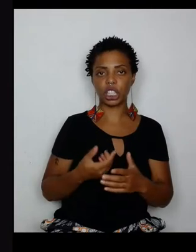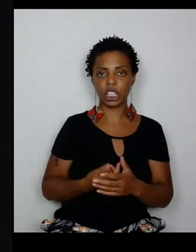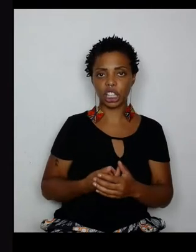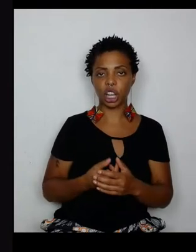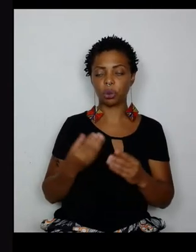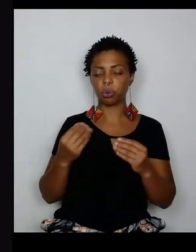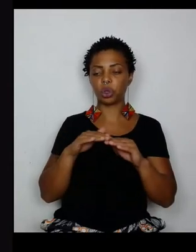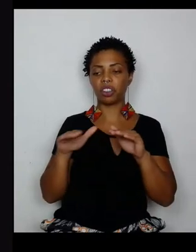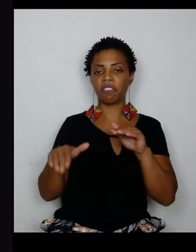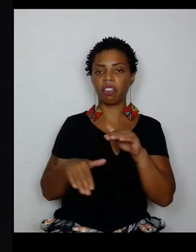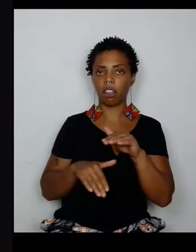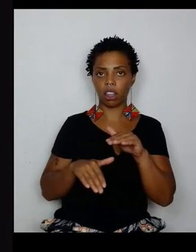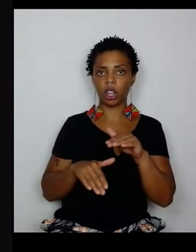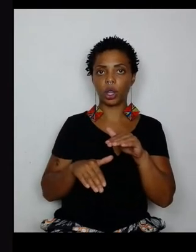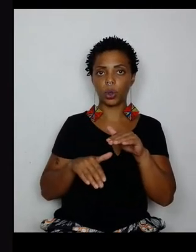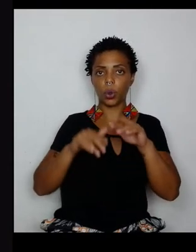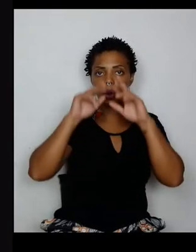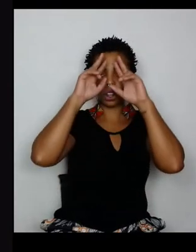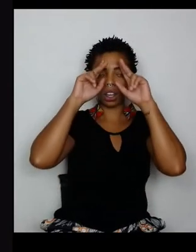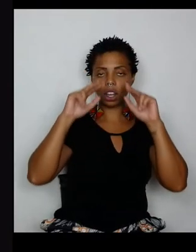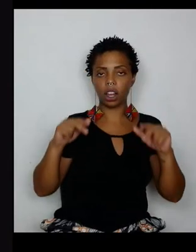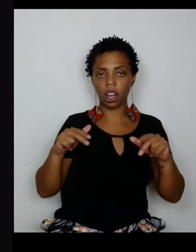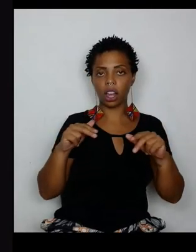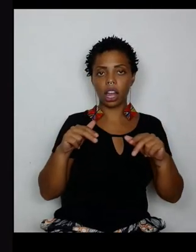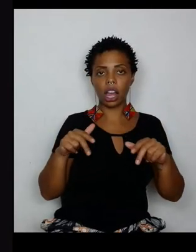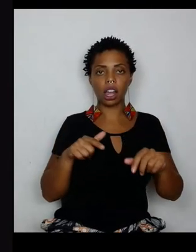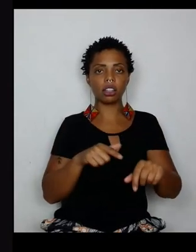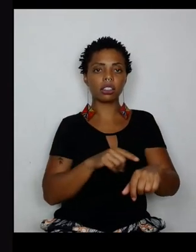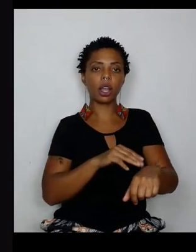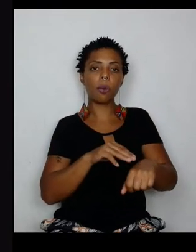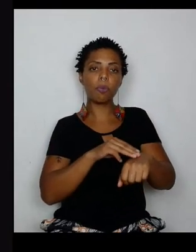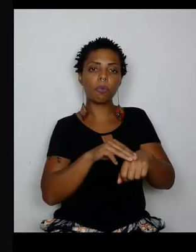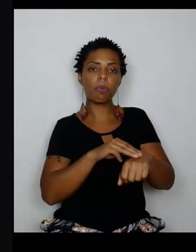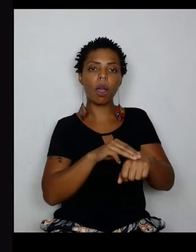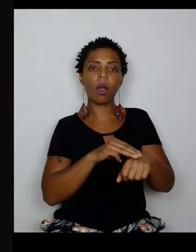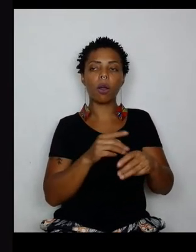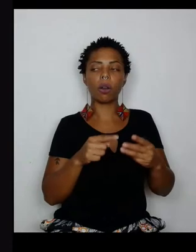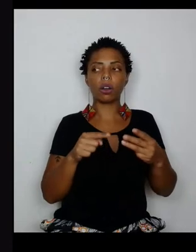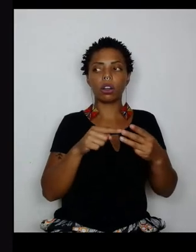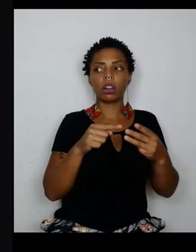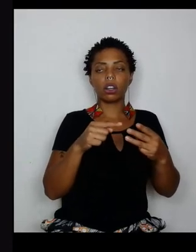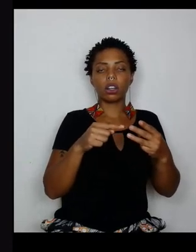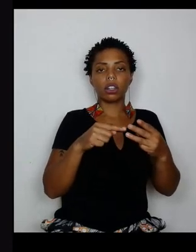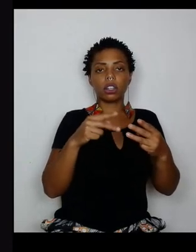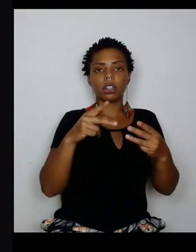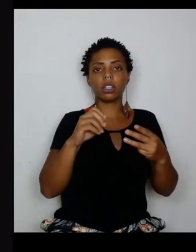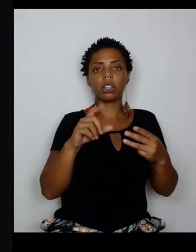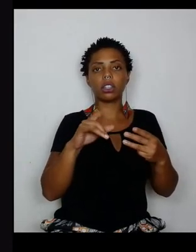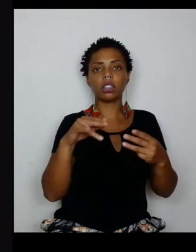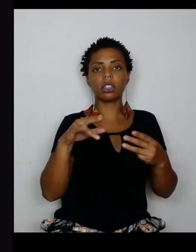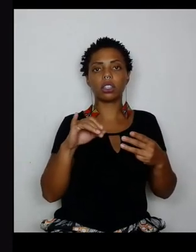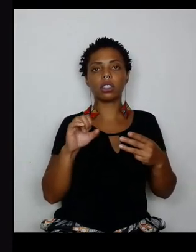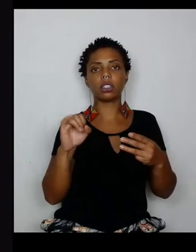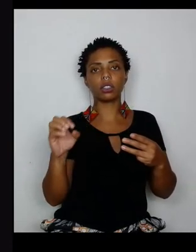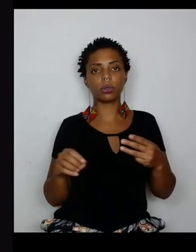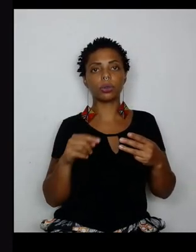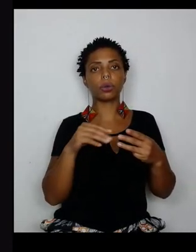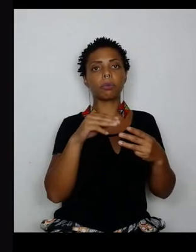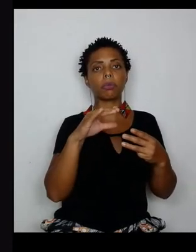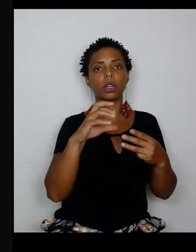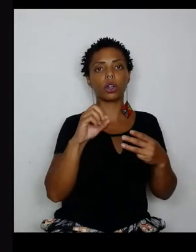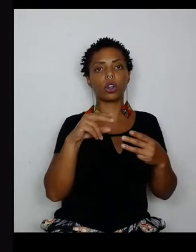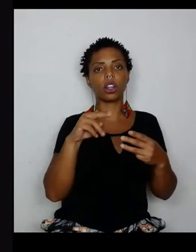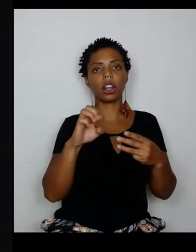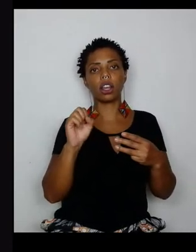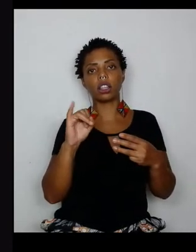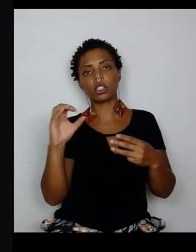race of polynesians and micronesians and to the malays the australians and the tasmanians